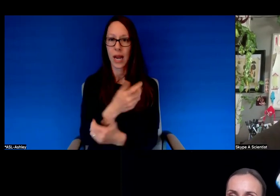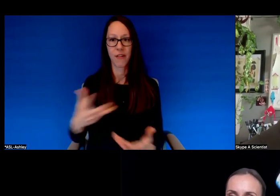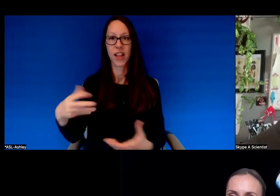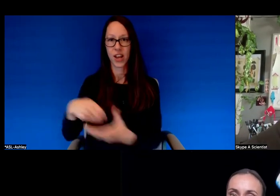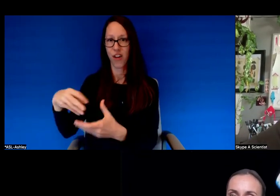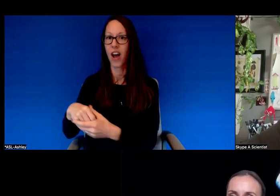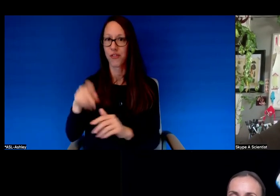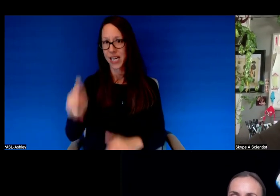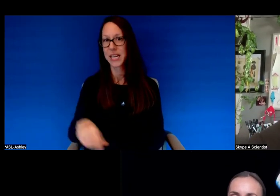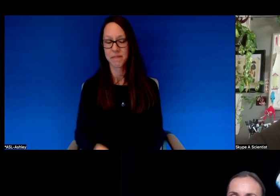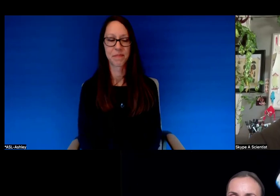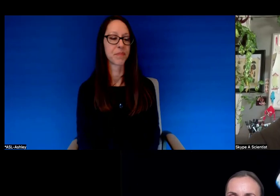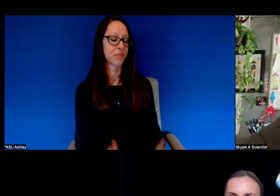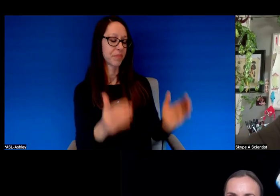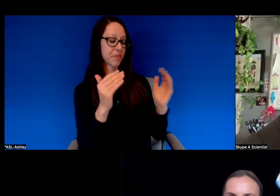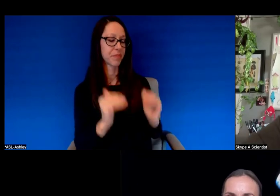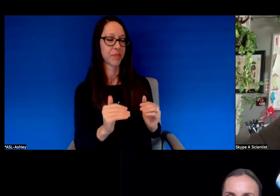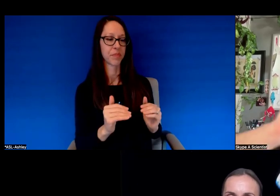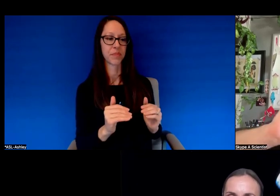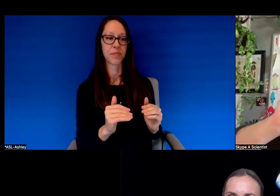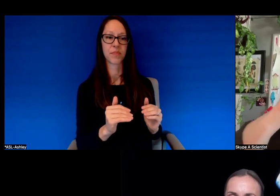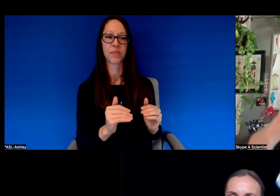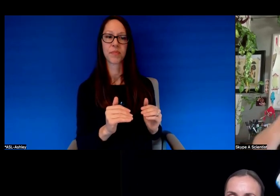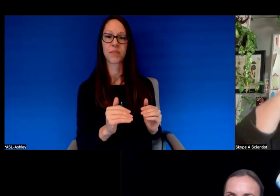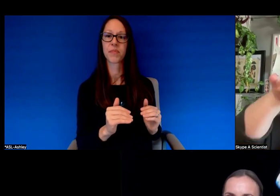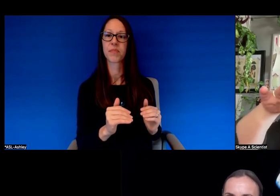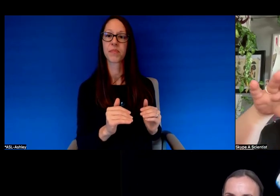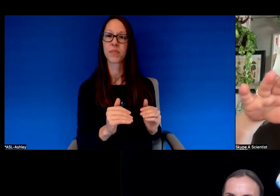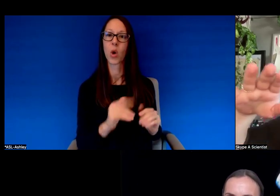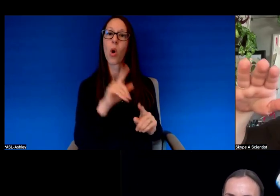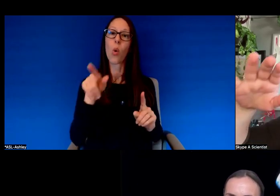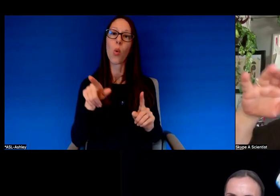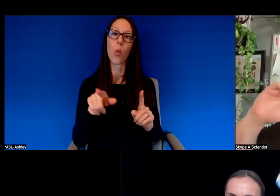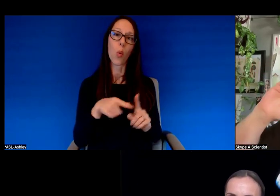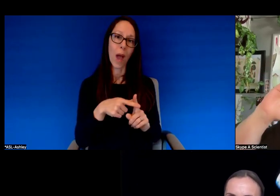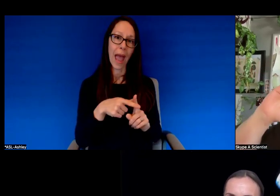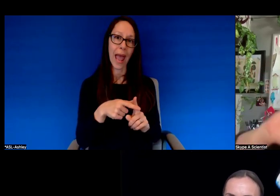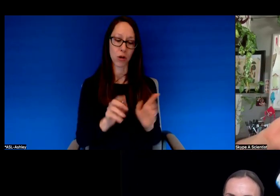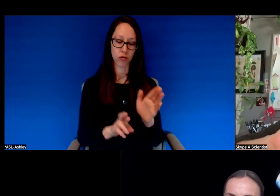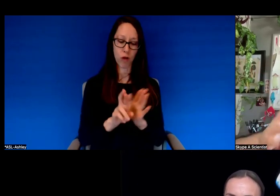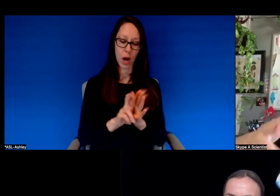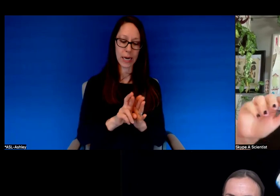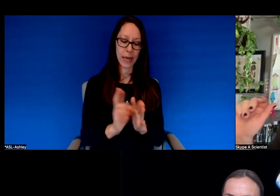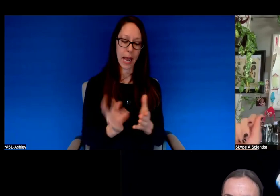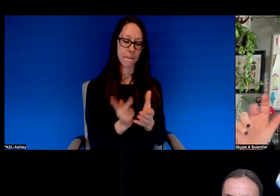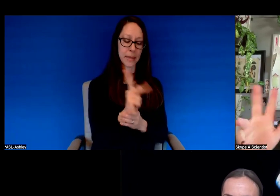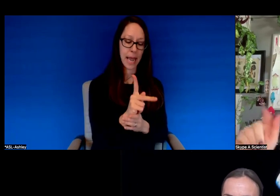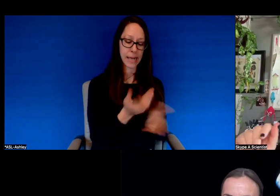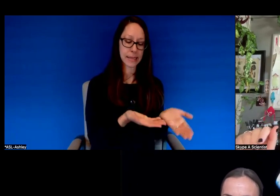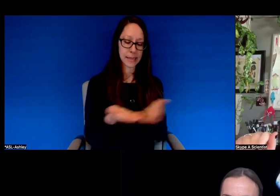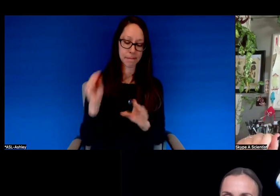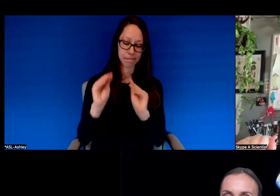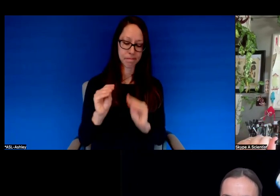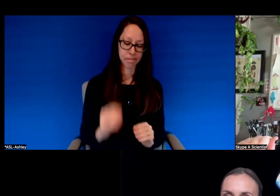sure. We got a question here. Do the on when plants are on their way to space and then on the moon or in